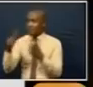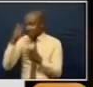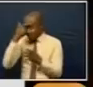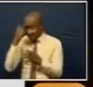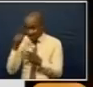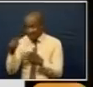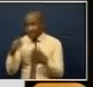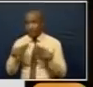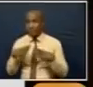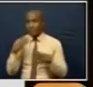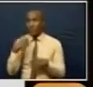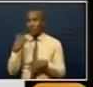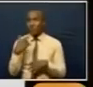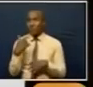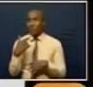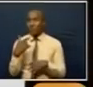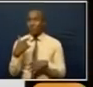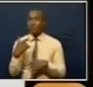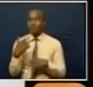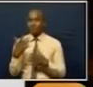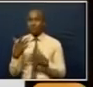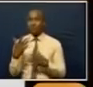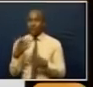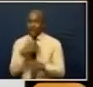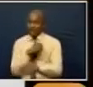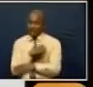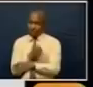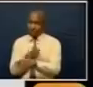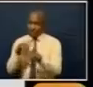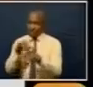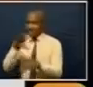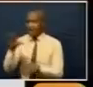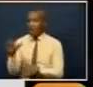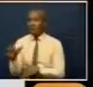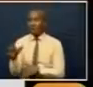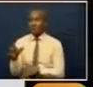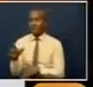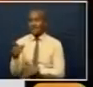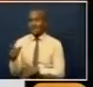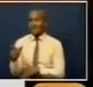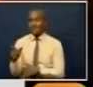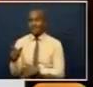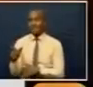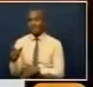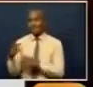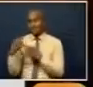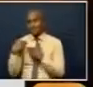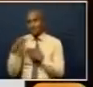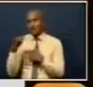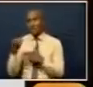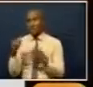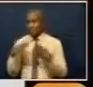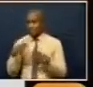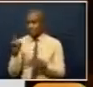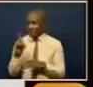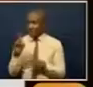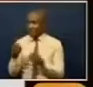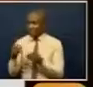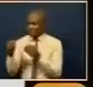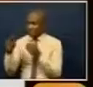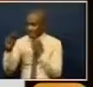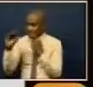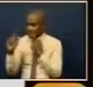whom the legislative authority in a county is vested in. It's a delegated responsibility from the residents of Nairobi to the MCA's, and